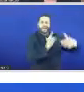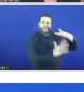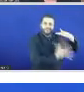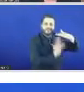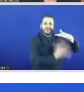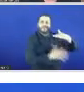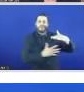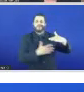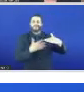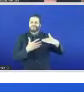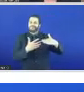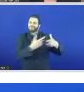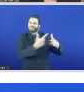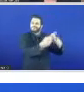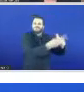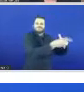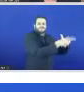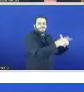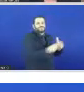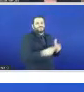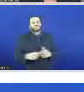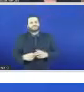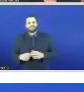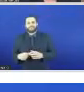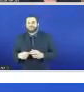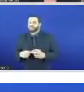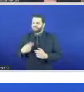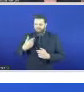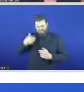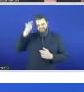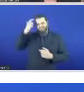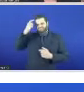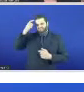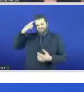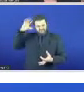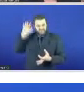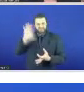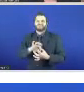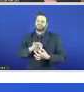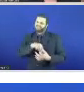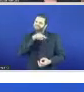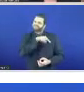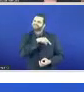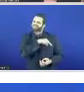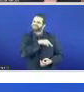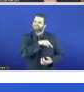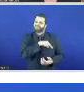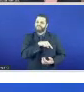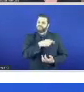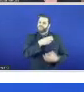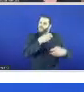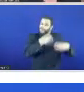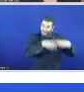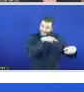the strongman approach, which unfortunately in many countries, the COVID epidemic